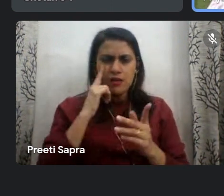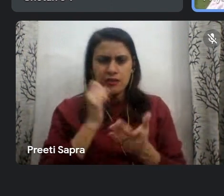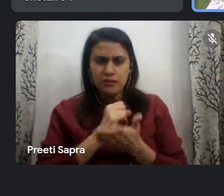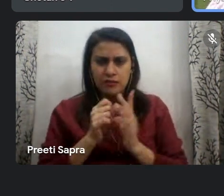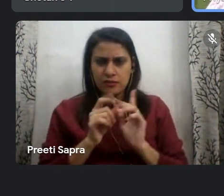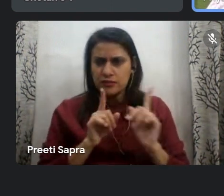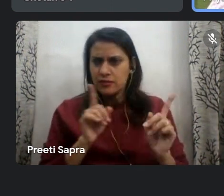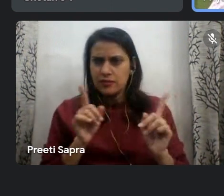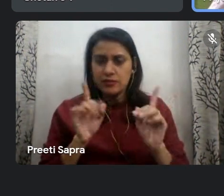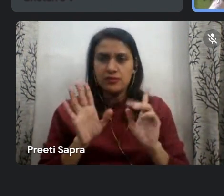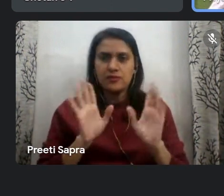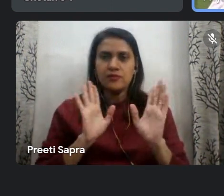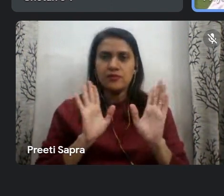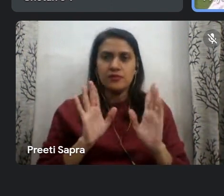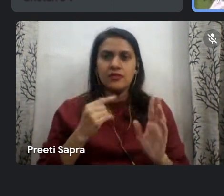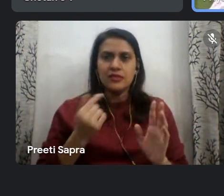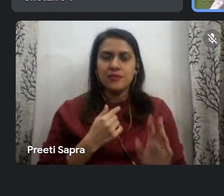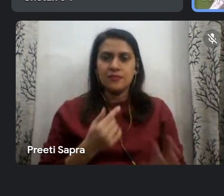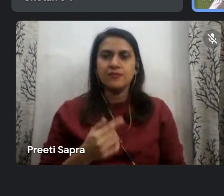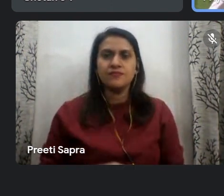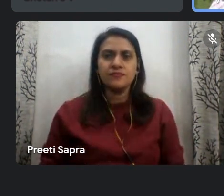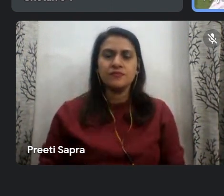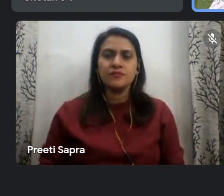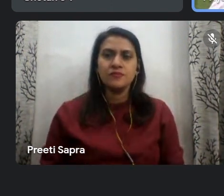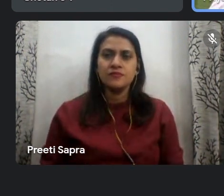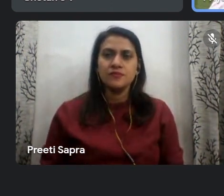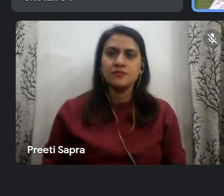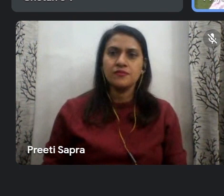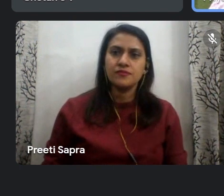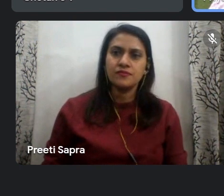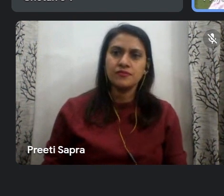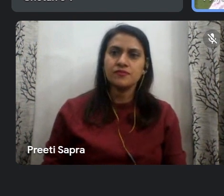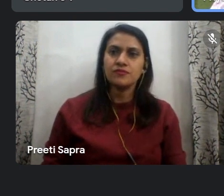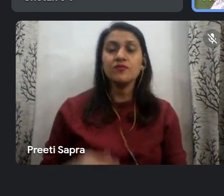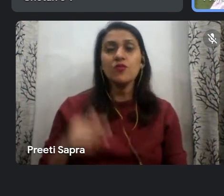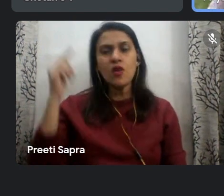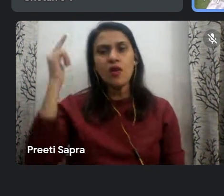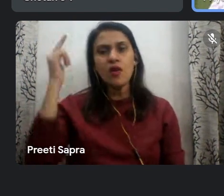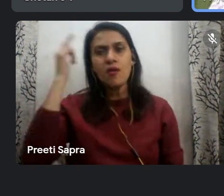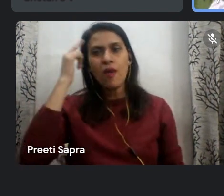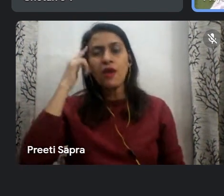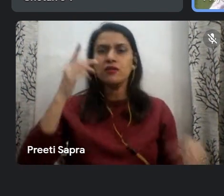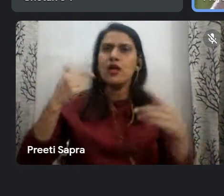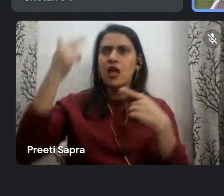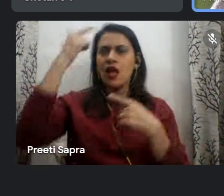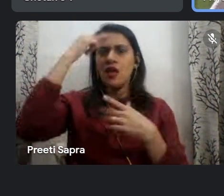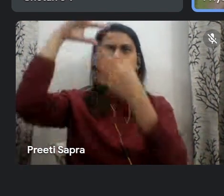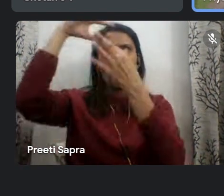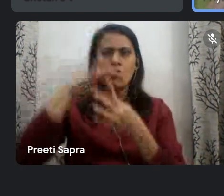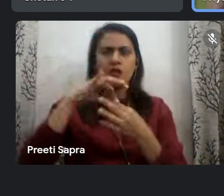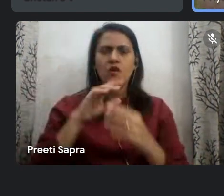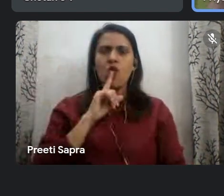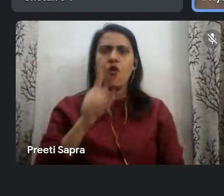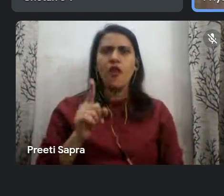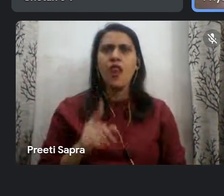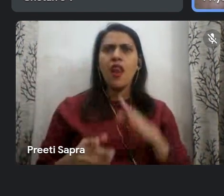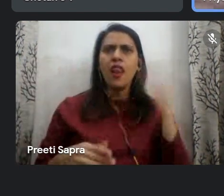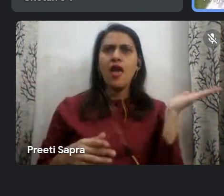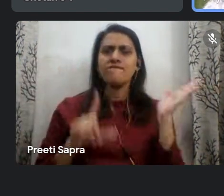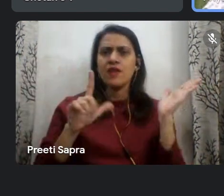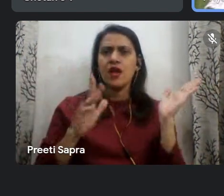ways that I sort of recognize and say, okay, you know what, let's do the march past in your head, left, right, left. And then I'm just like, I'm